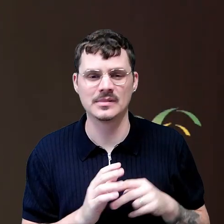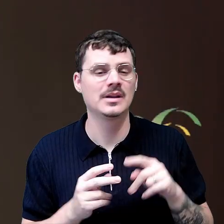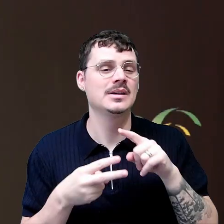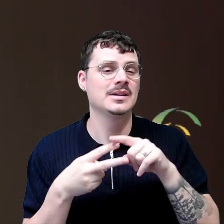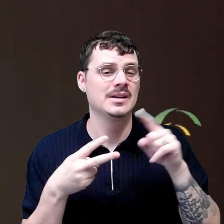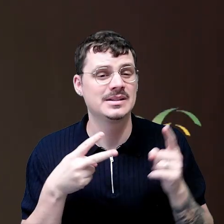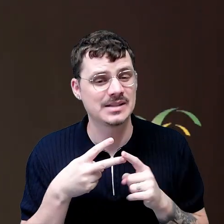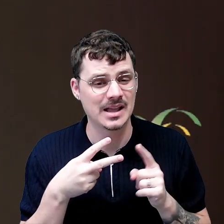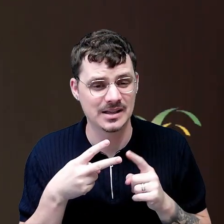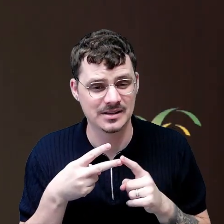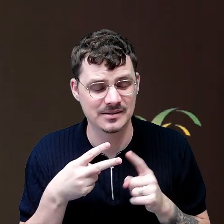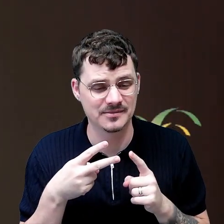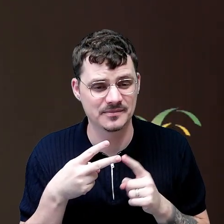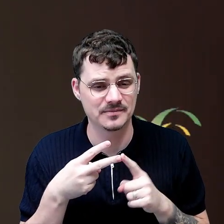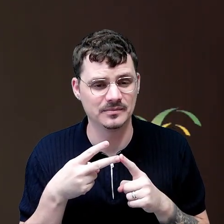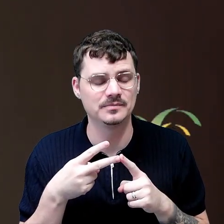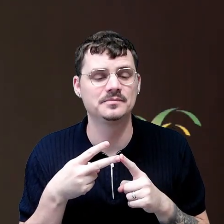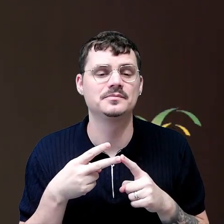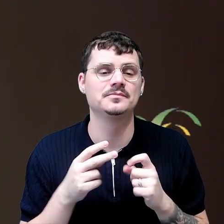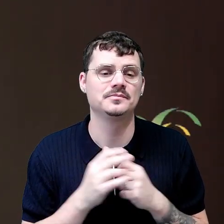And the second thing is that